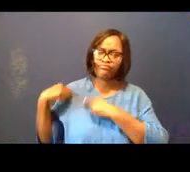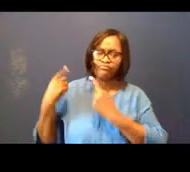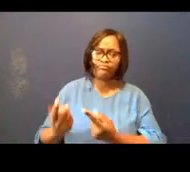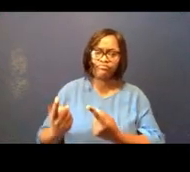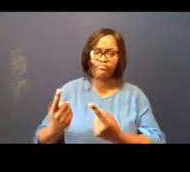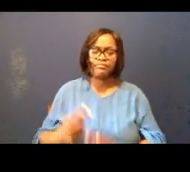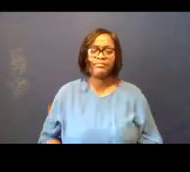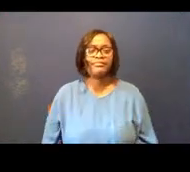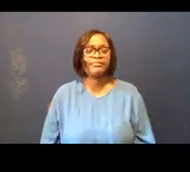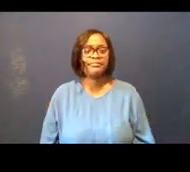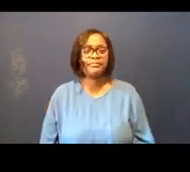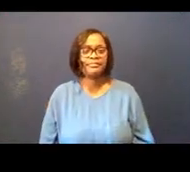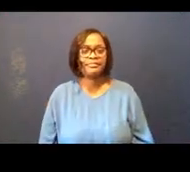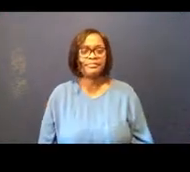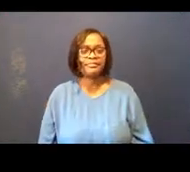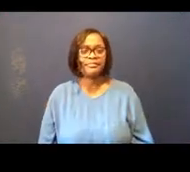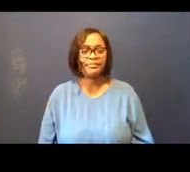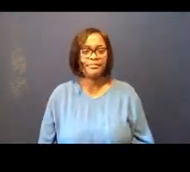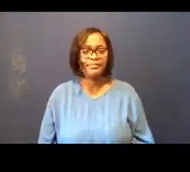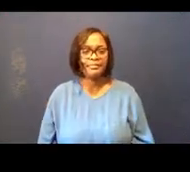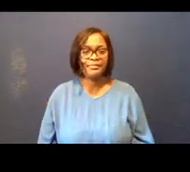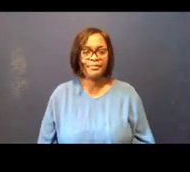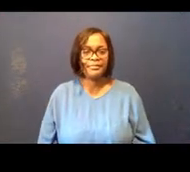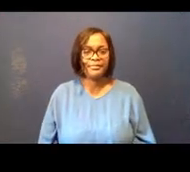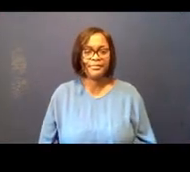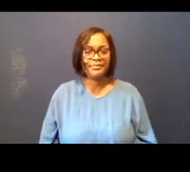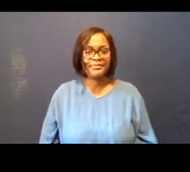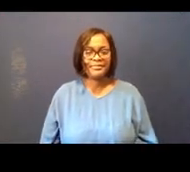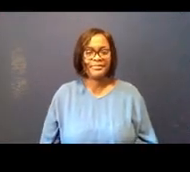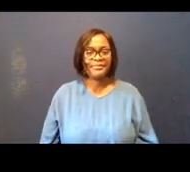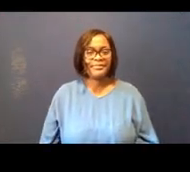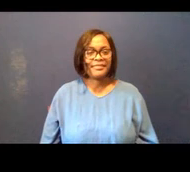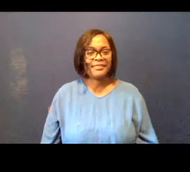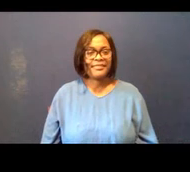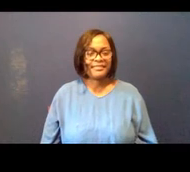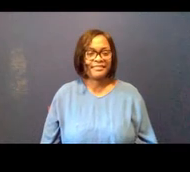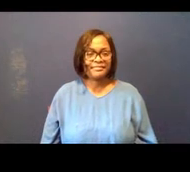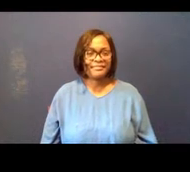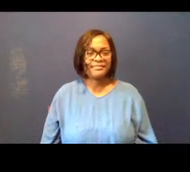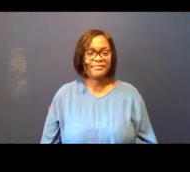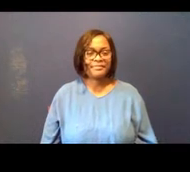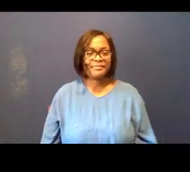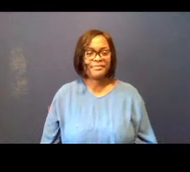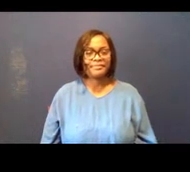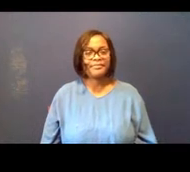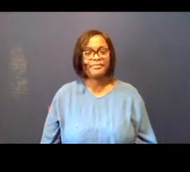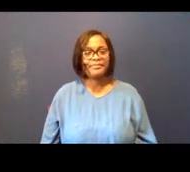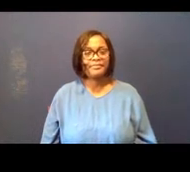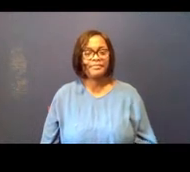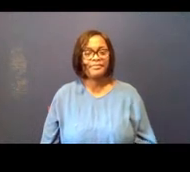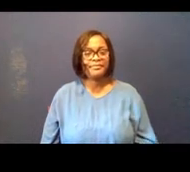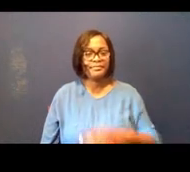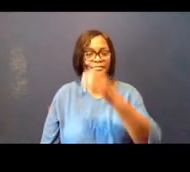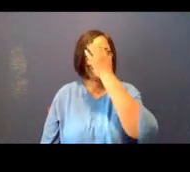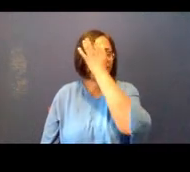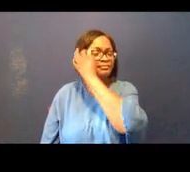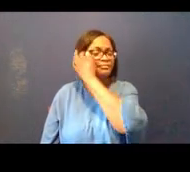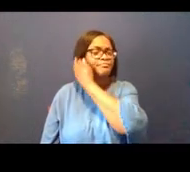performed in a play in 2018. This man has tirelessly served the disabled as an advocate